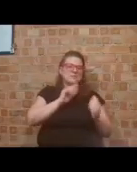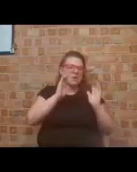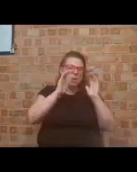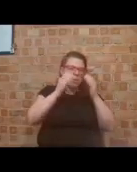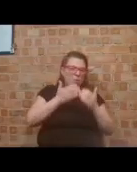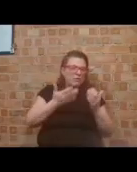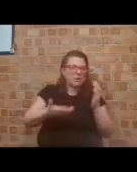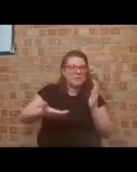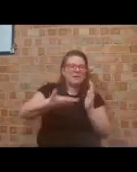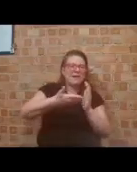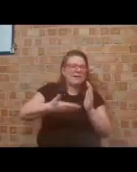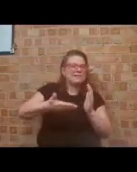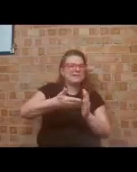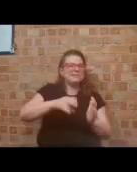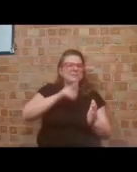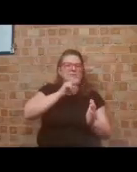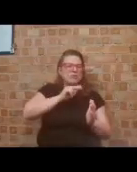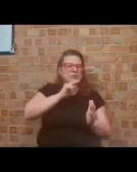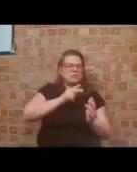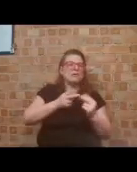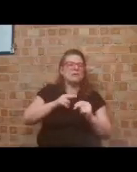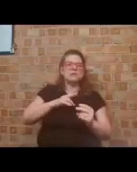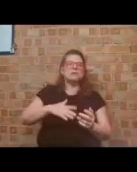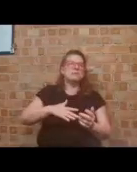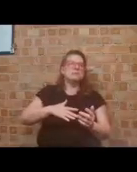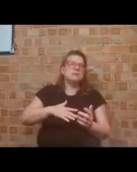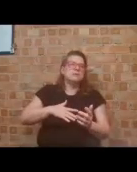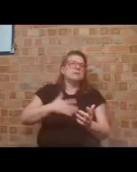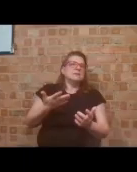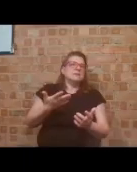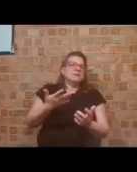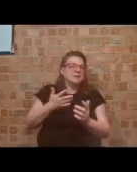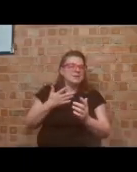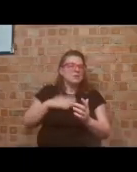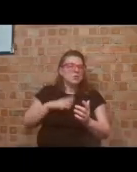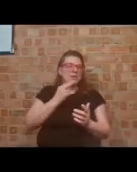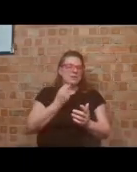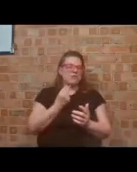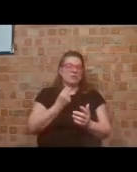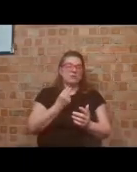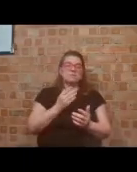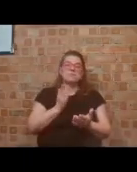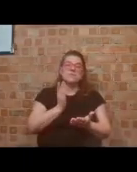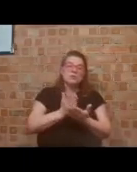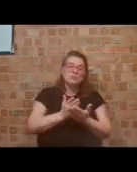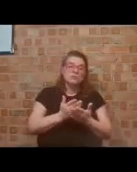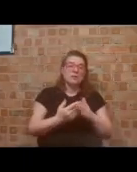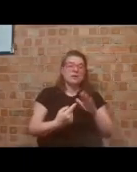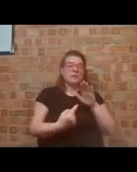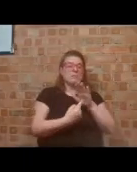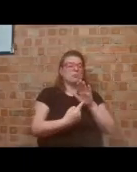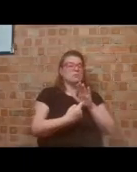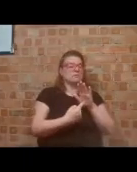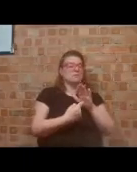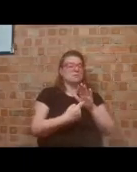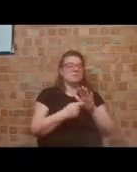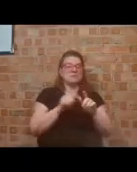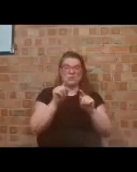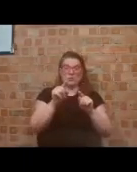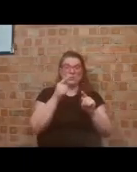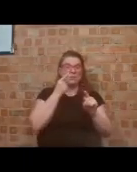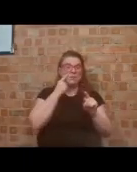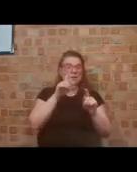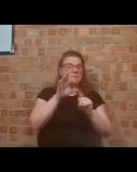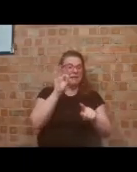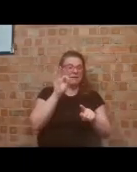adding extra voices at this stage unless you particularly want to. It's really important that you do this. If